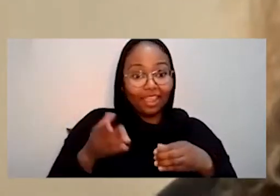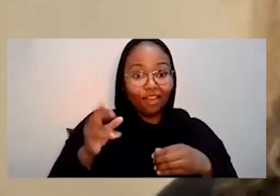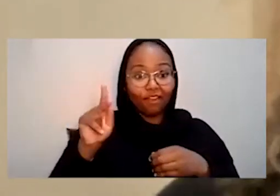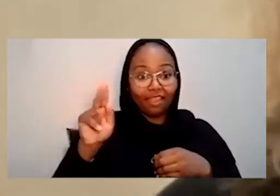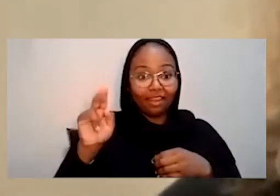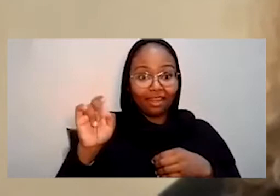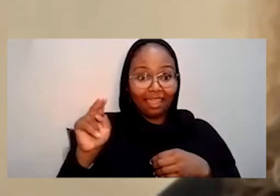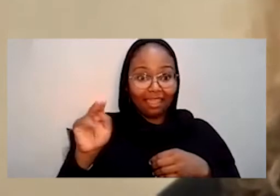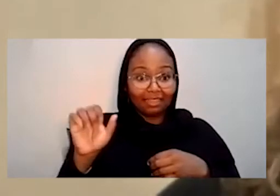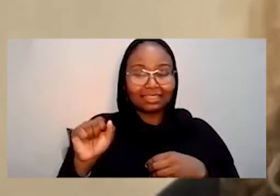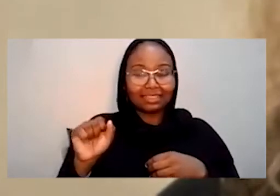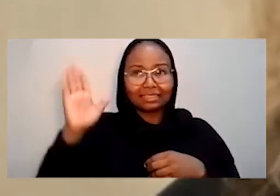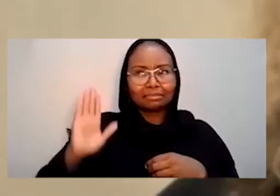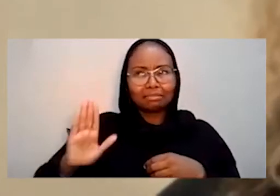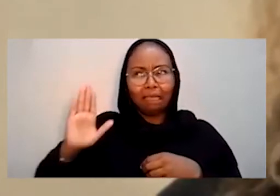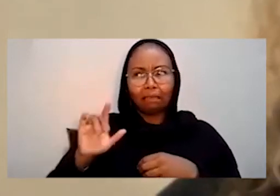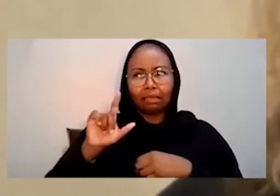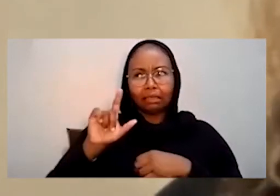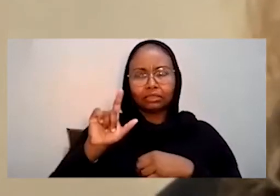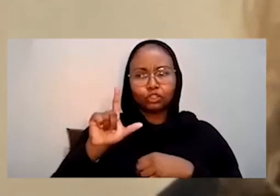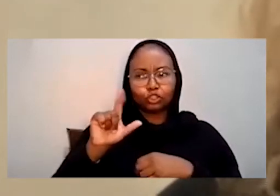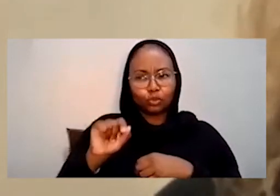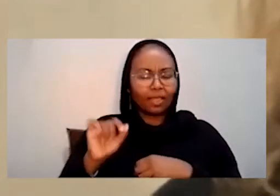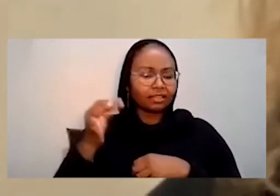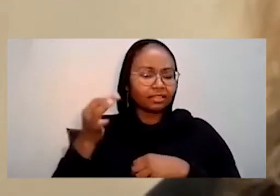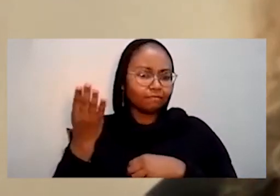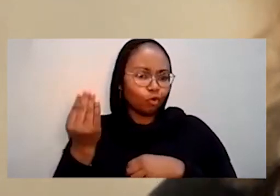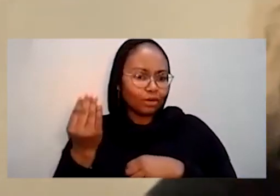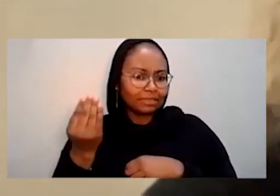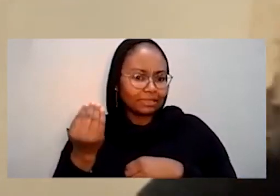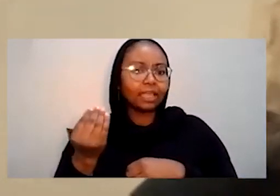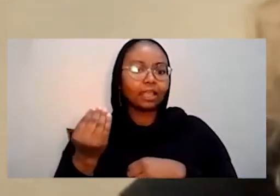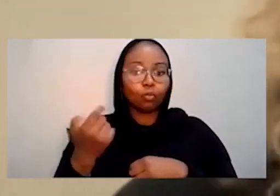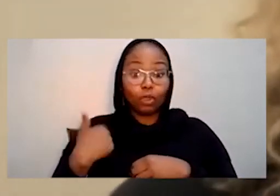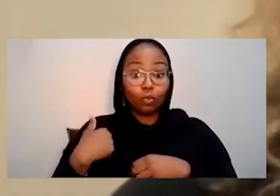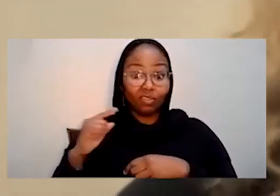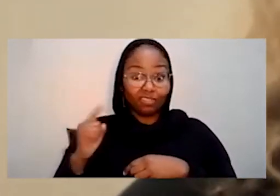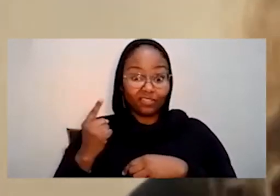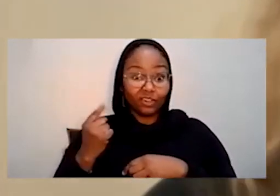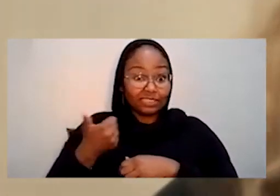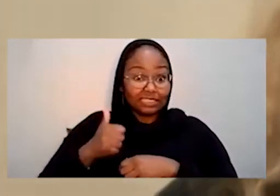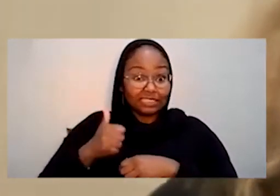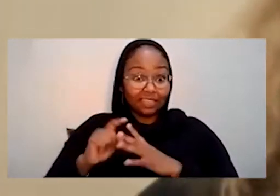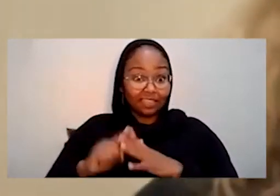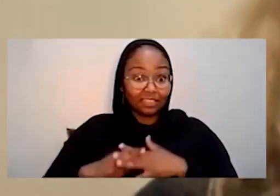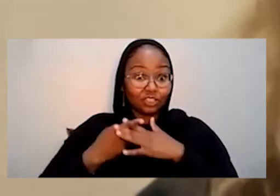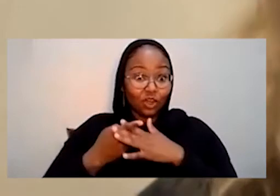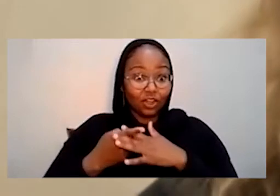around 2014. We were one of the first 10 that started in the whole country.